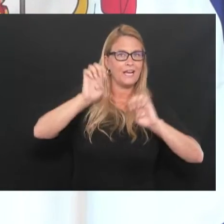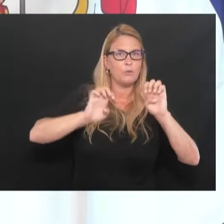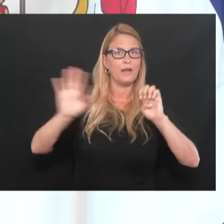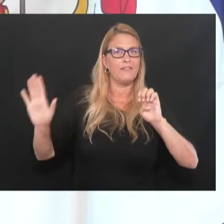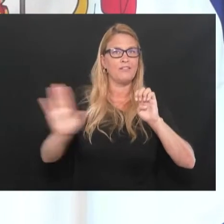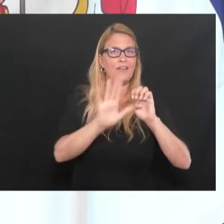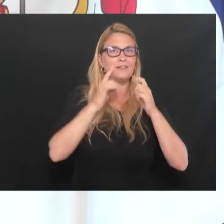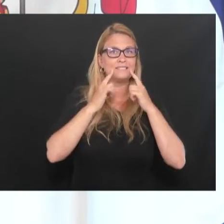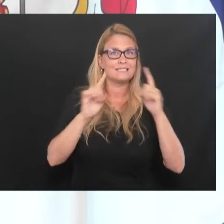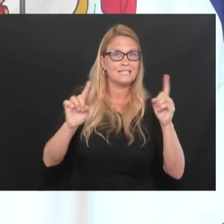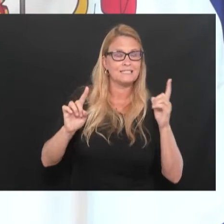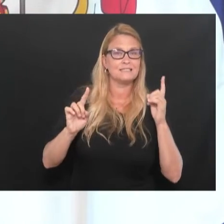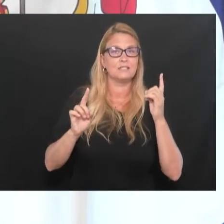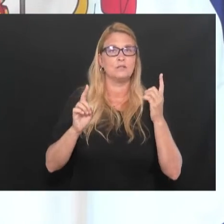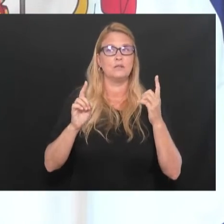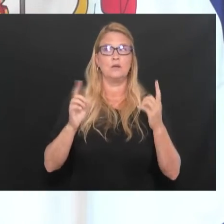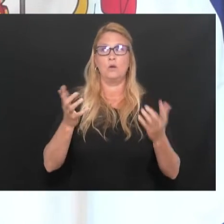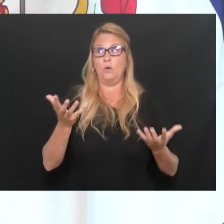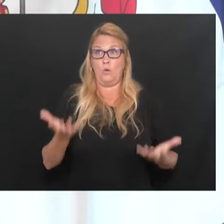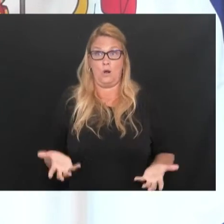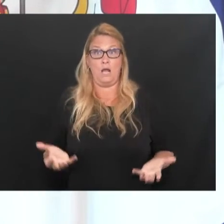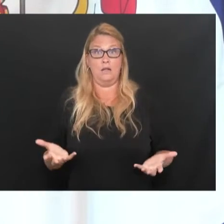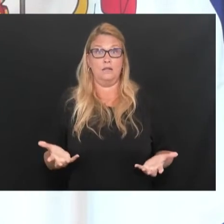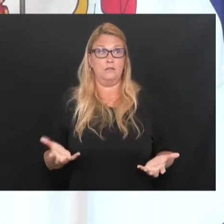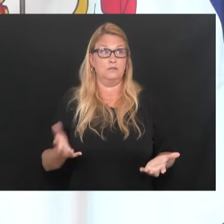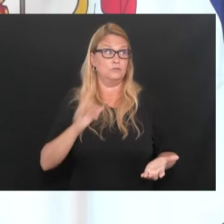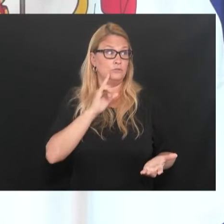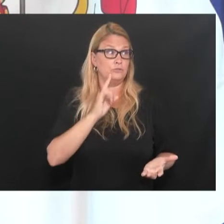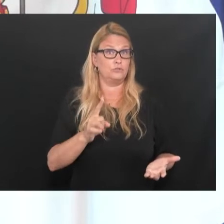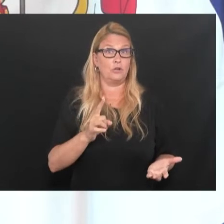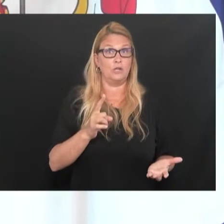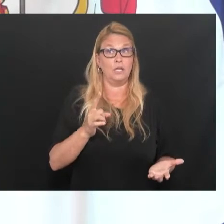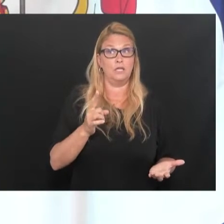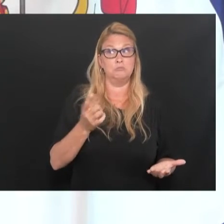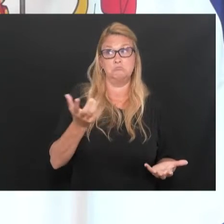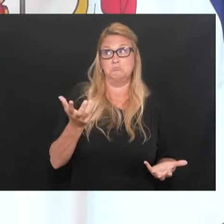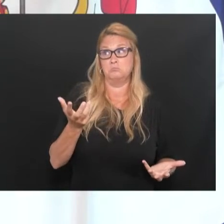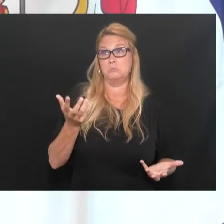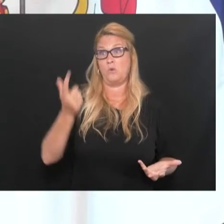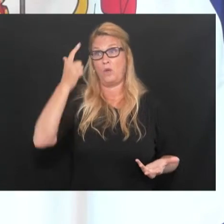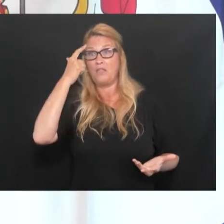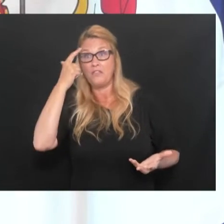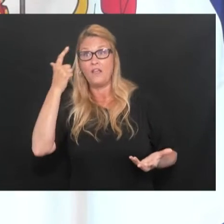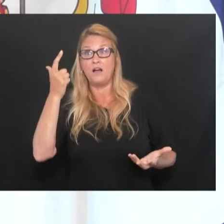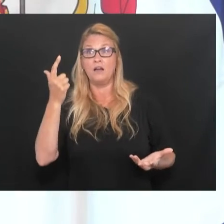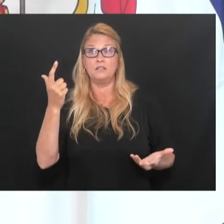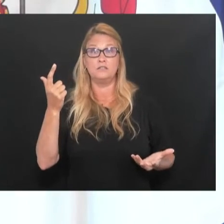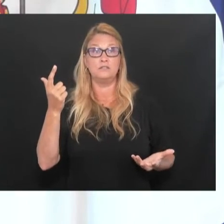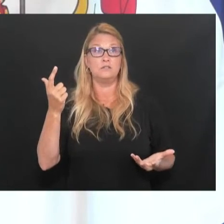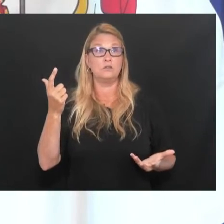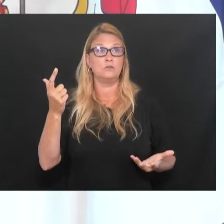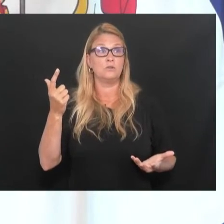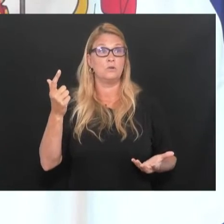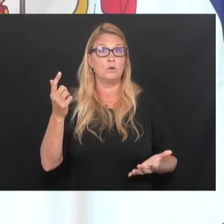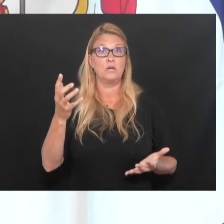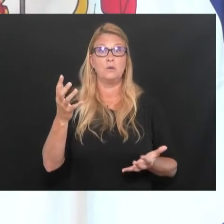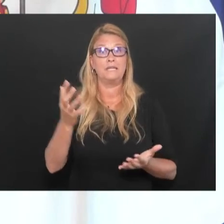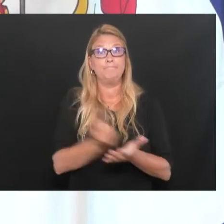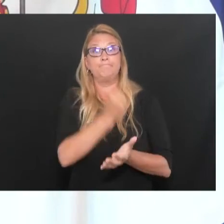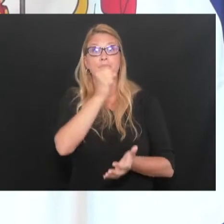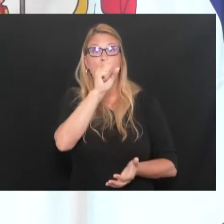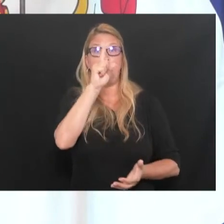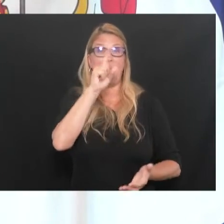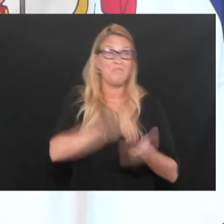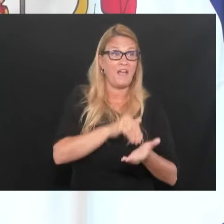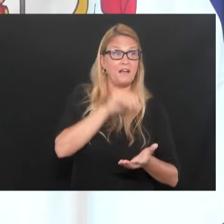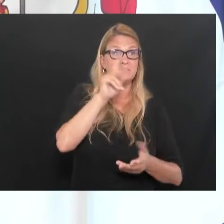and say, well, gosh, we surely would have thought we would have been getting, 1,000 a day, 2,000 a